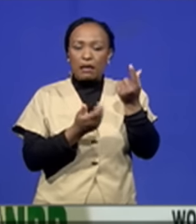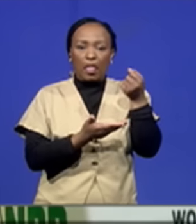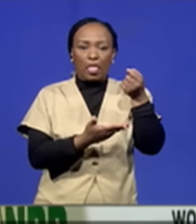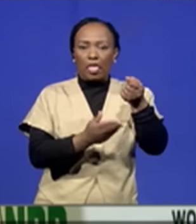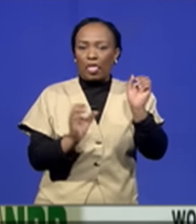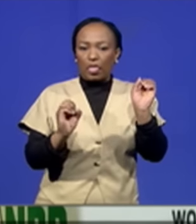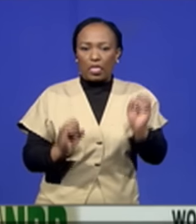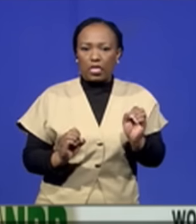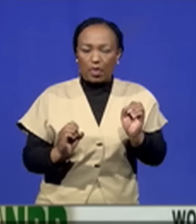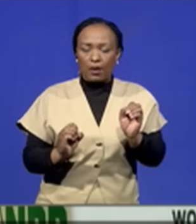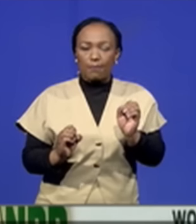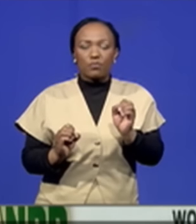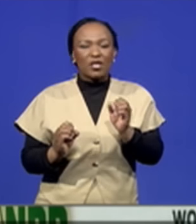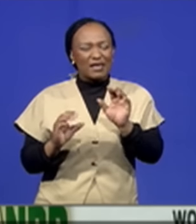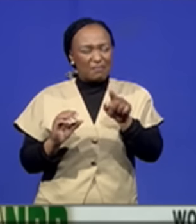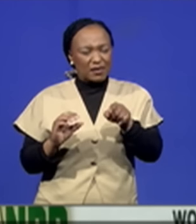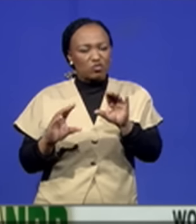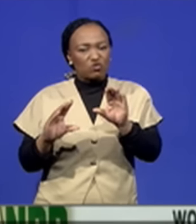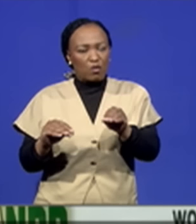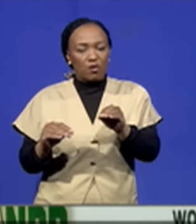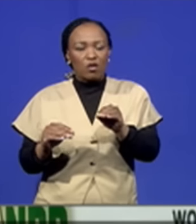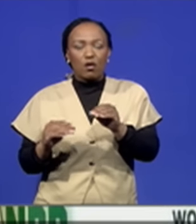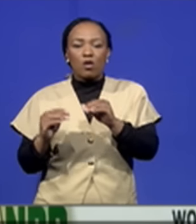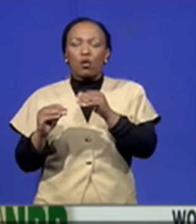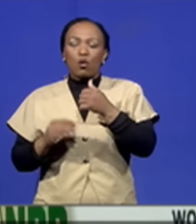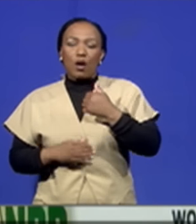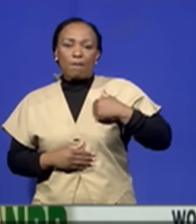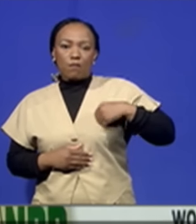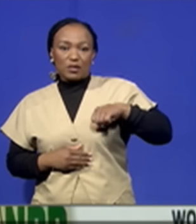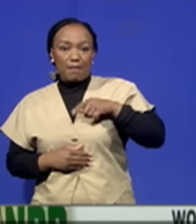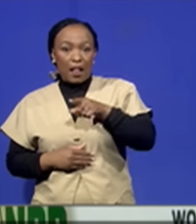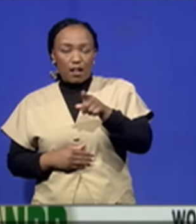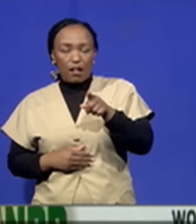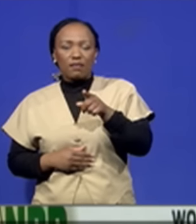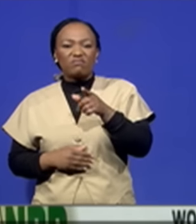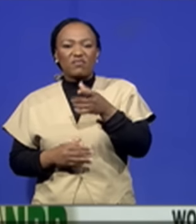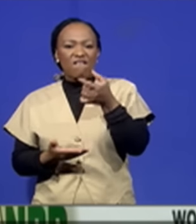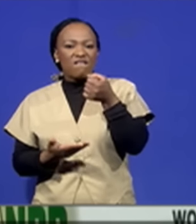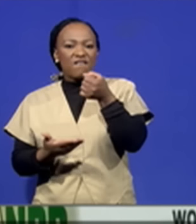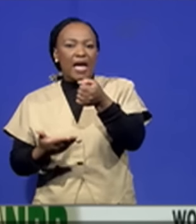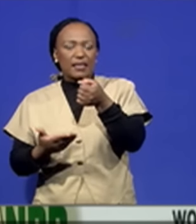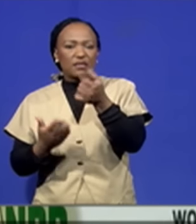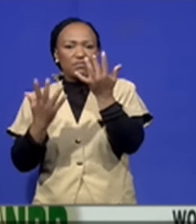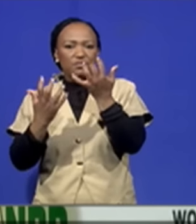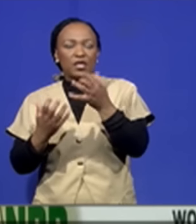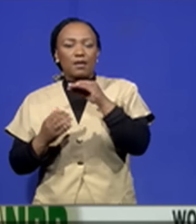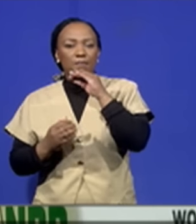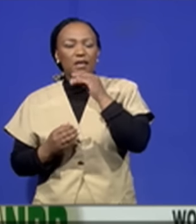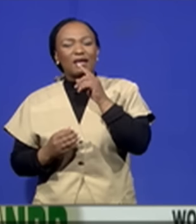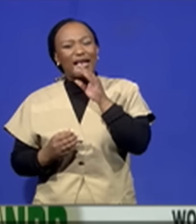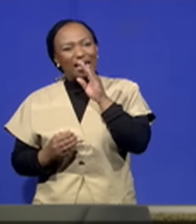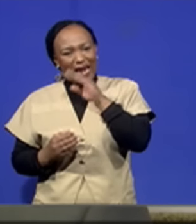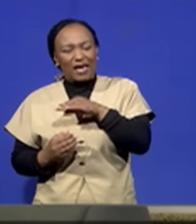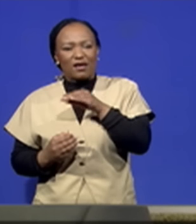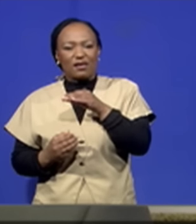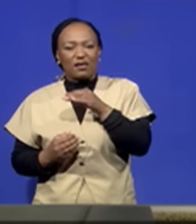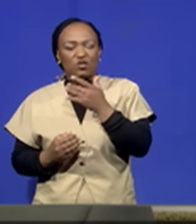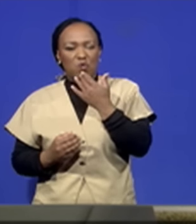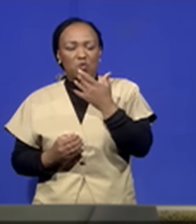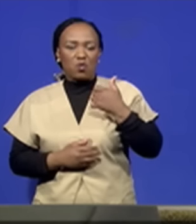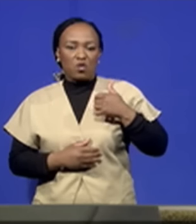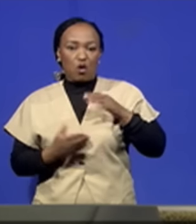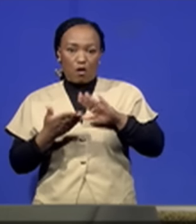A municipality that adopts an unfunded budget is committing lies to the public.